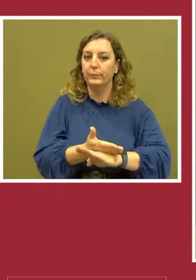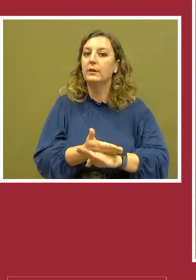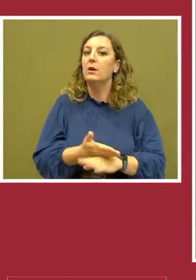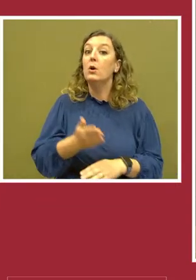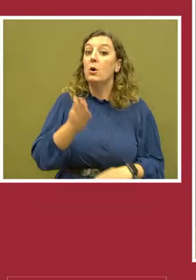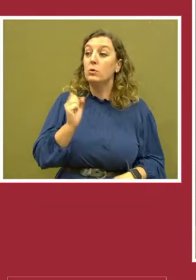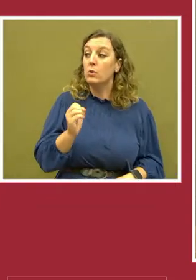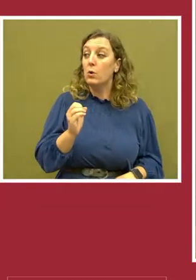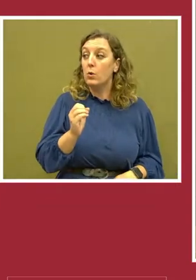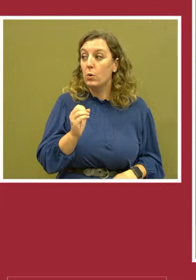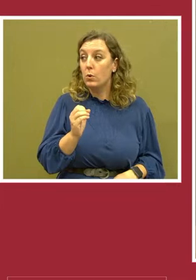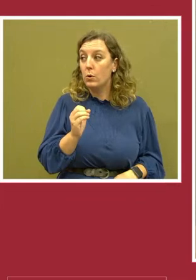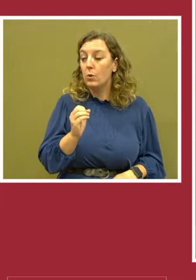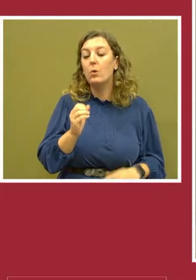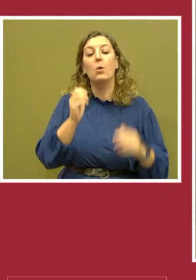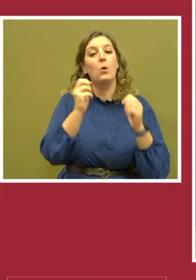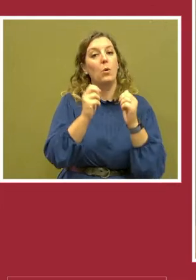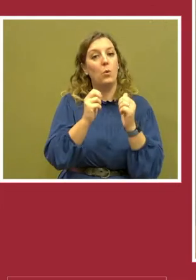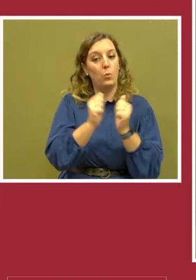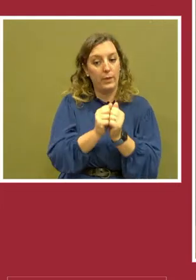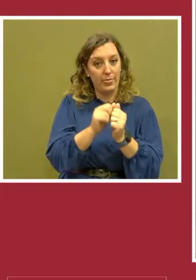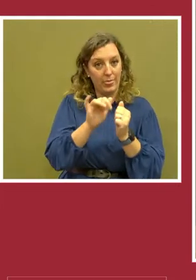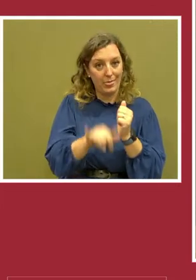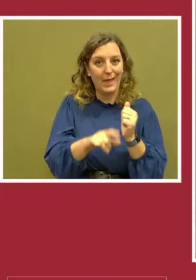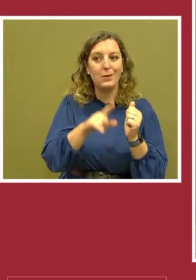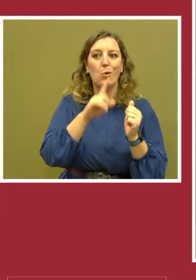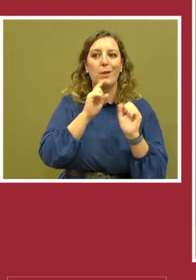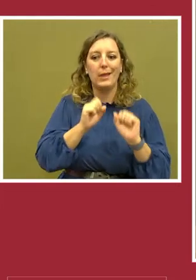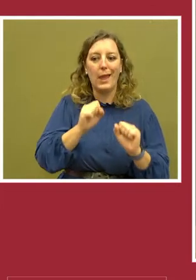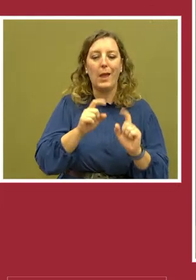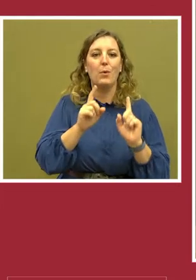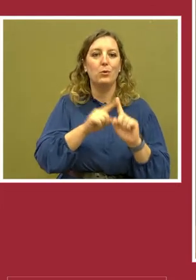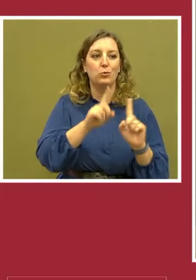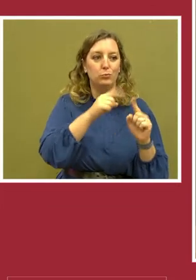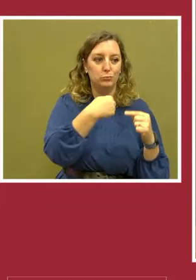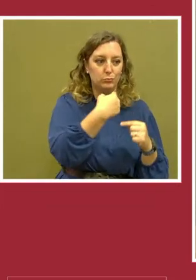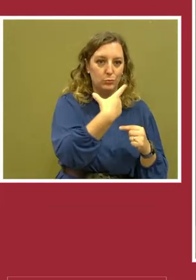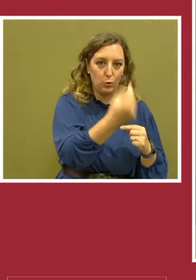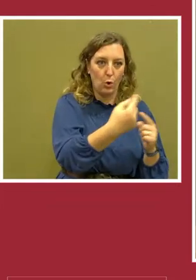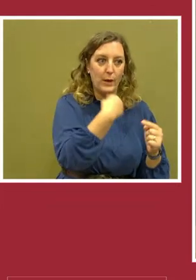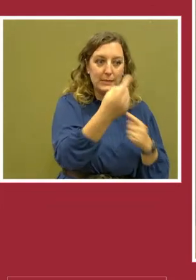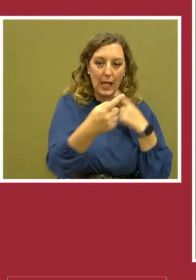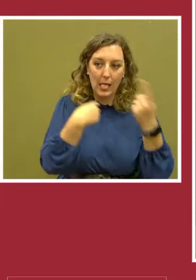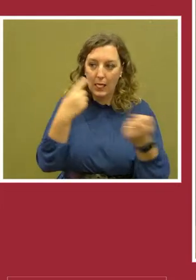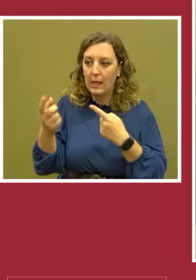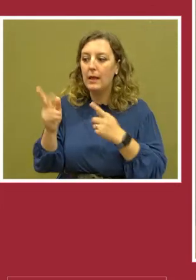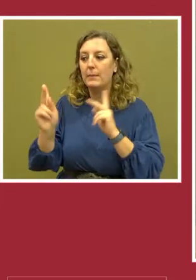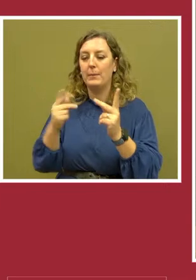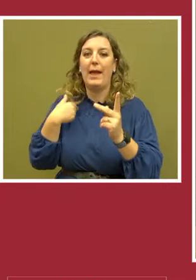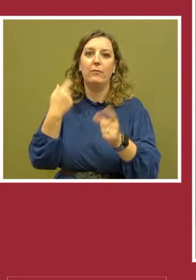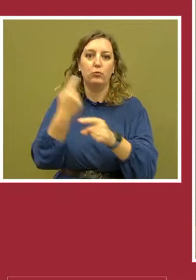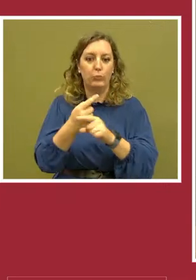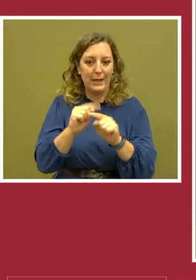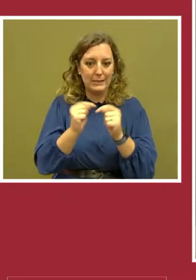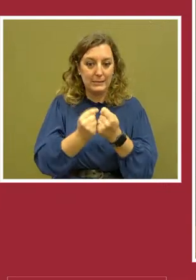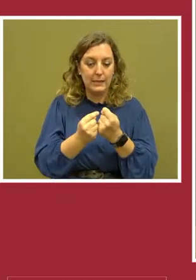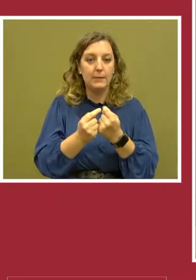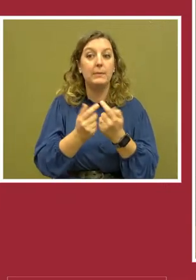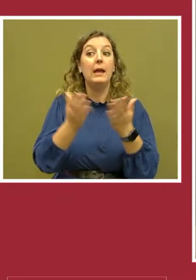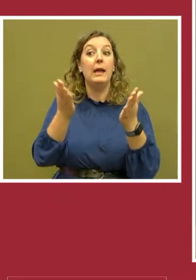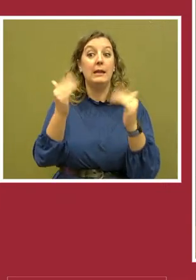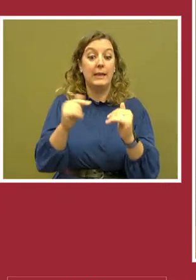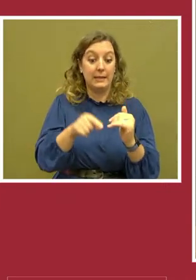so with that, really being able to go and tell people that we have the right team in place, this is the next thing that